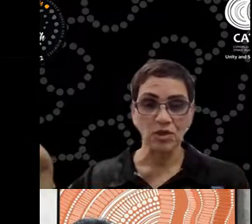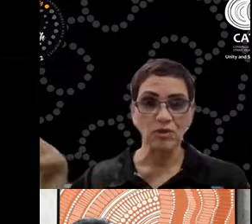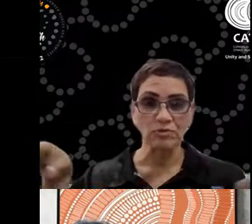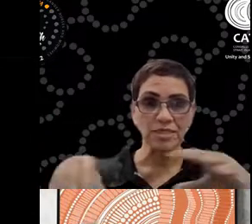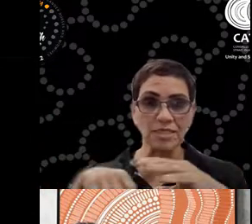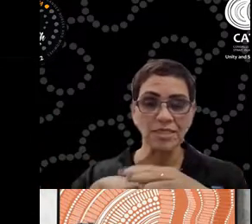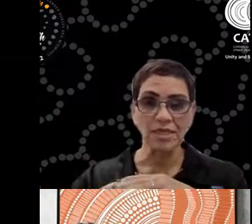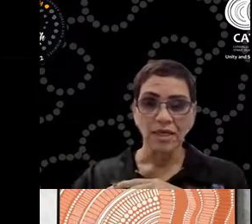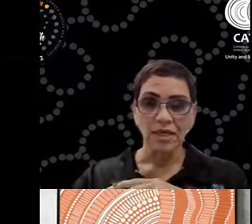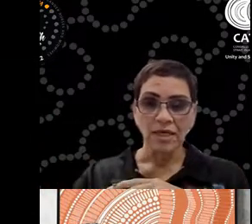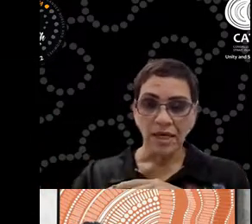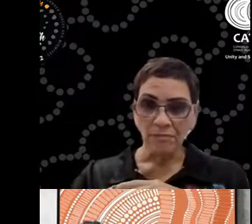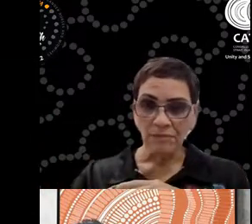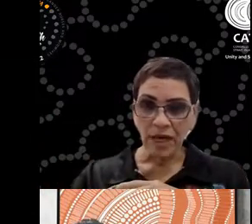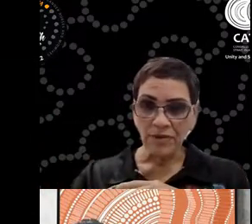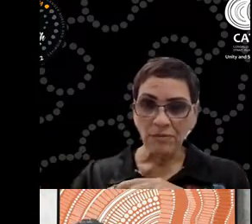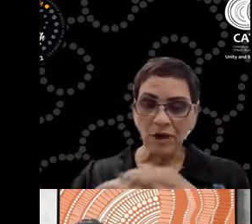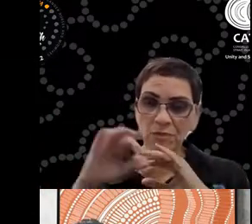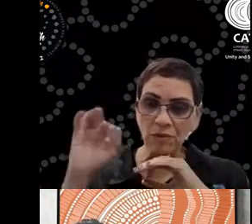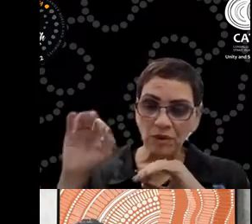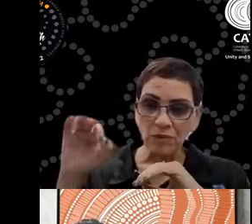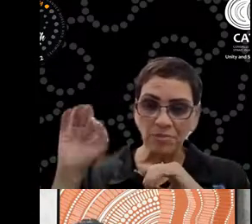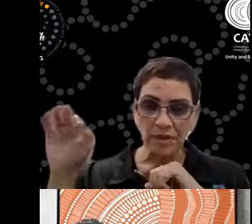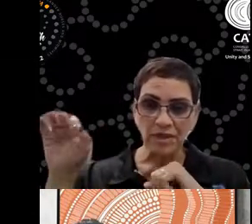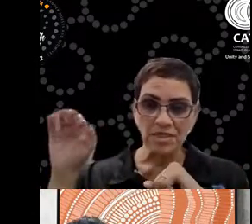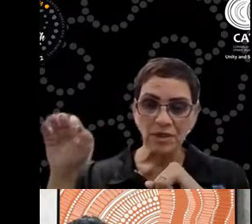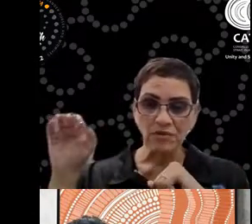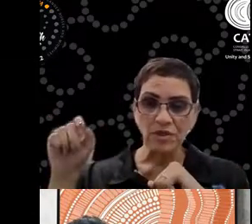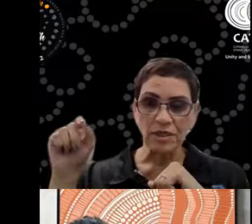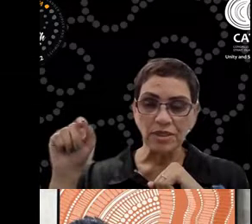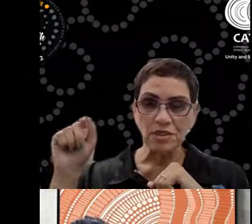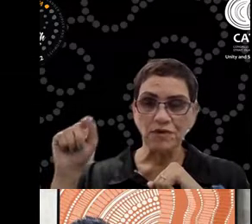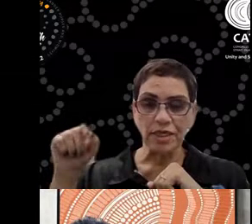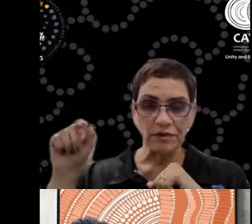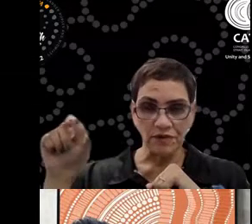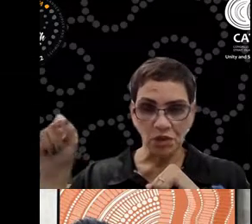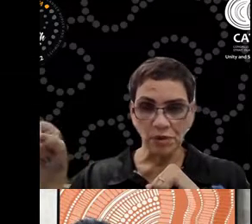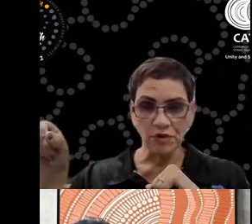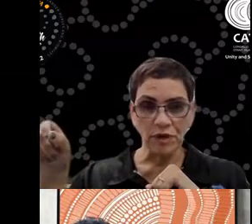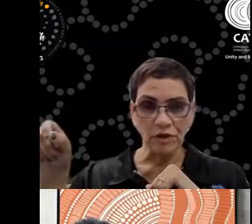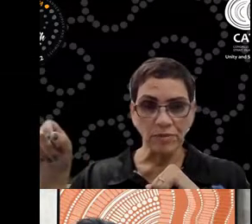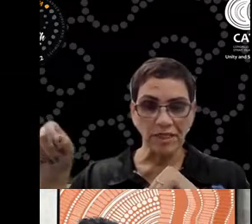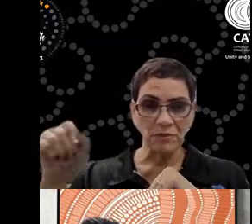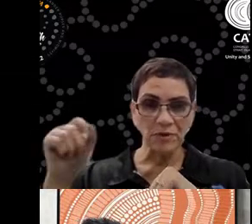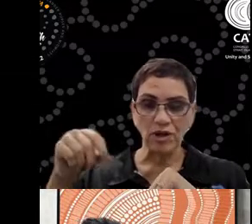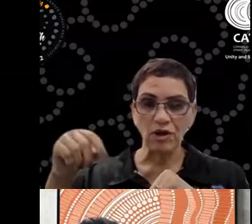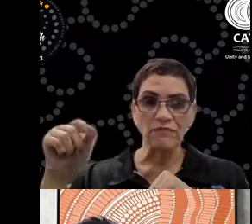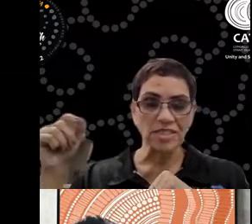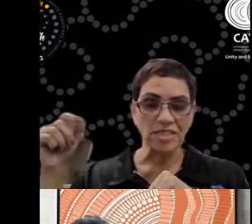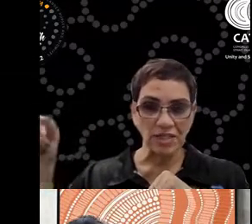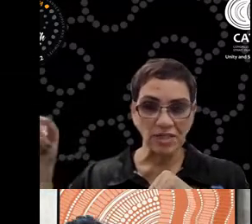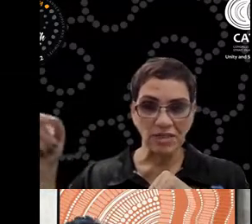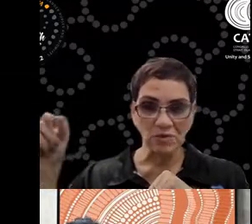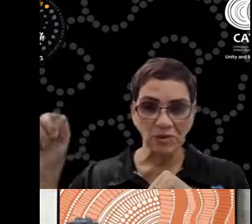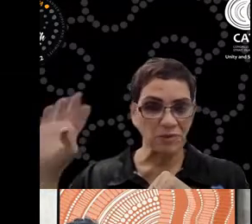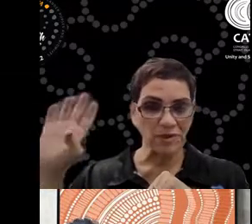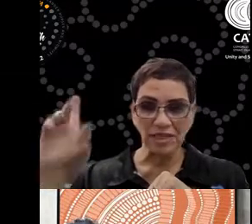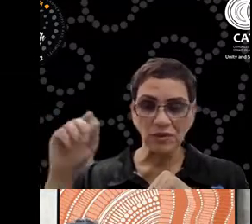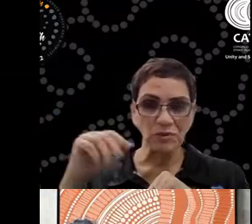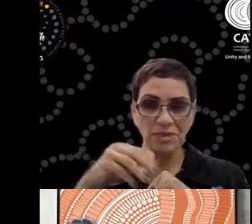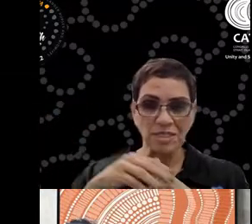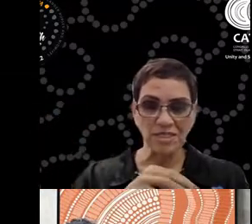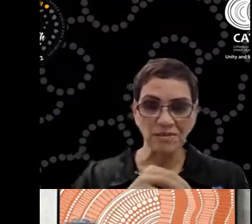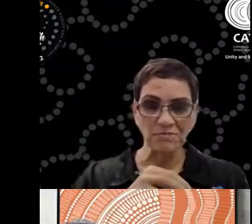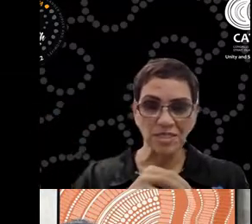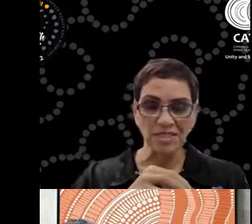nervous, but that's their core business. At the moment, what the price that we've got is for an individual enrolment, and we're in conversations